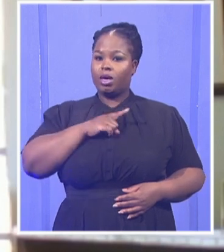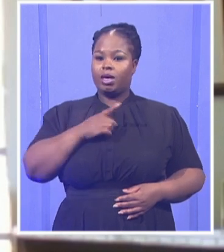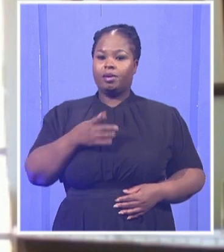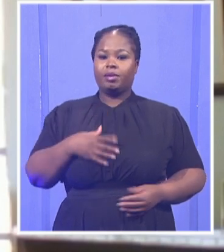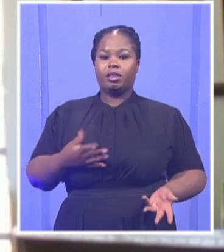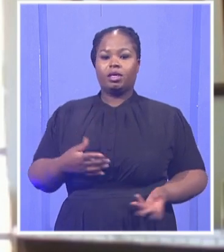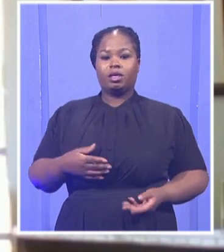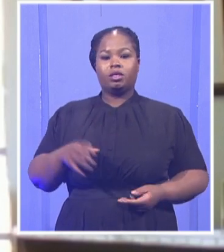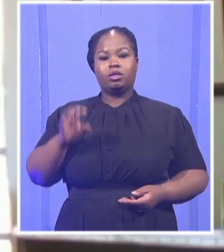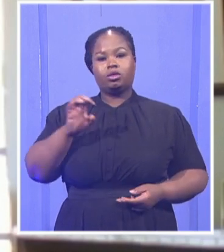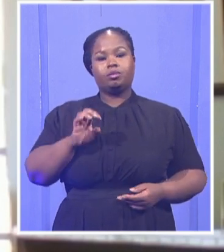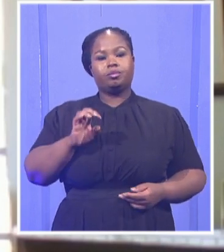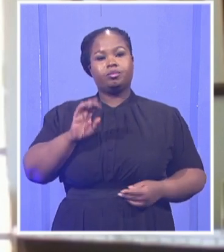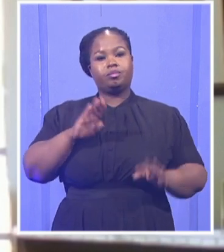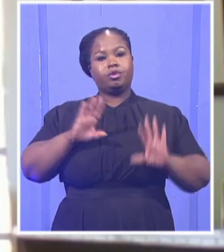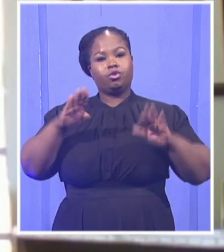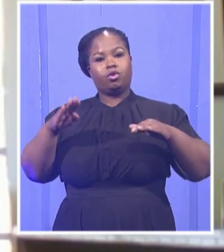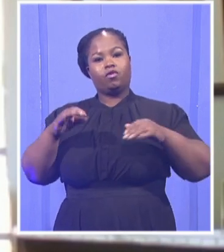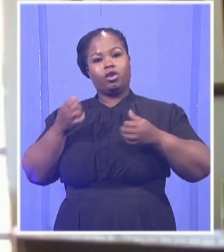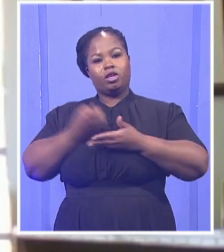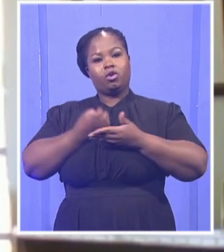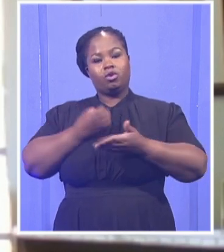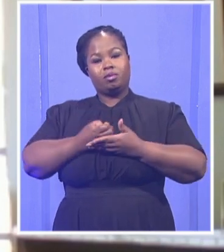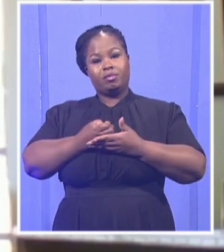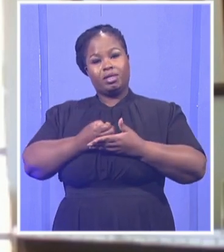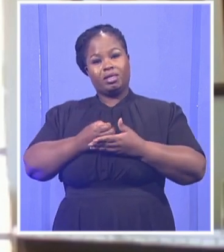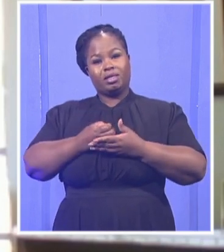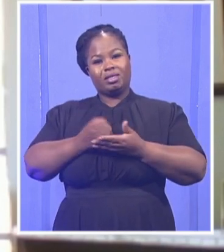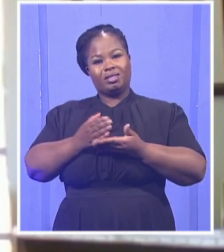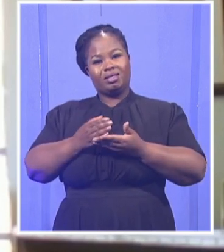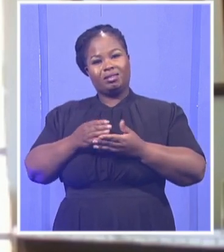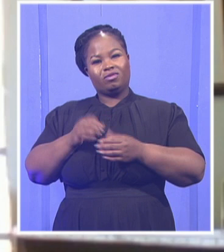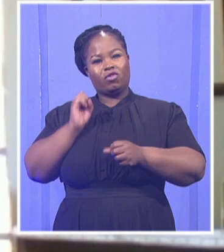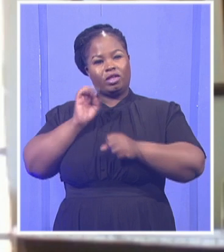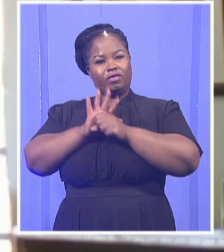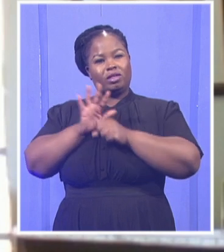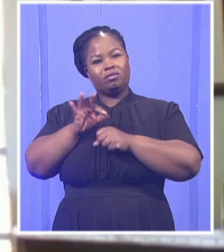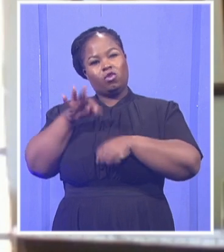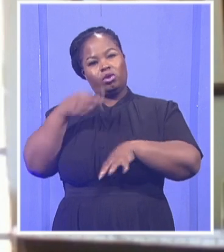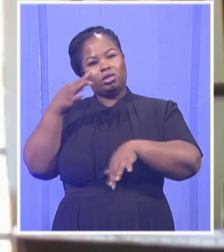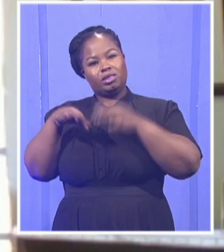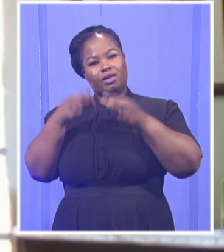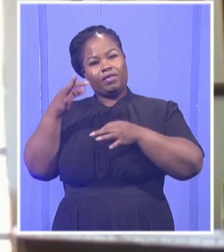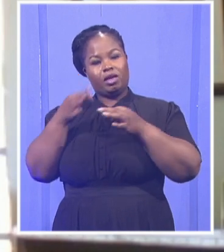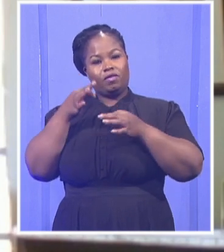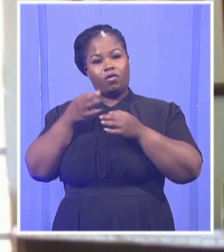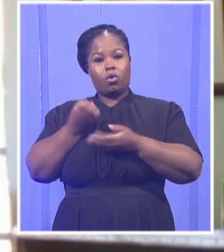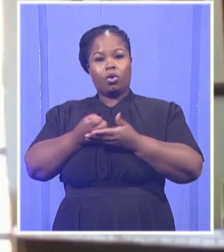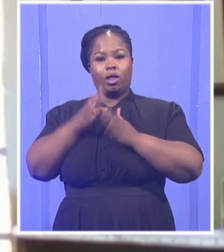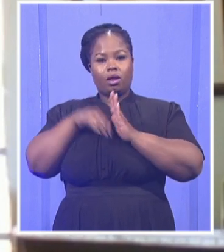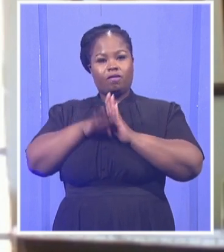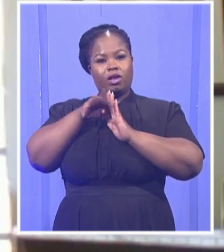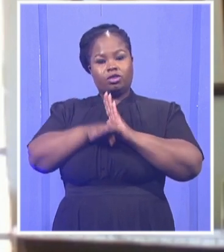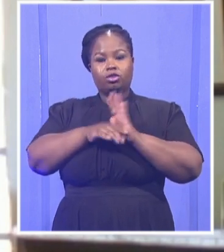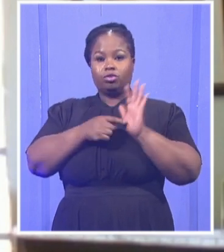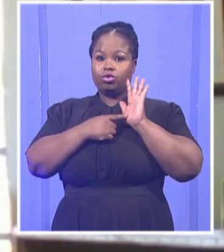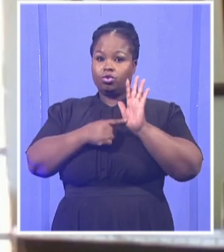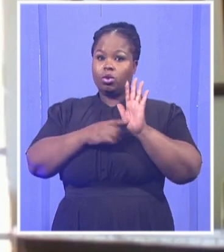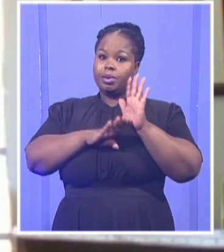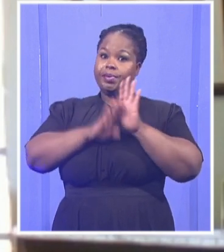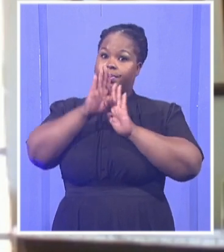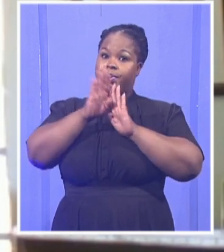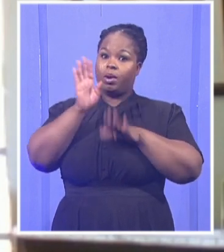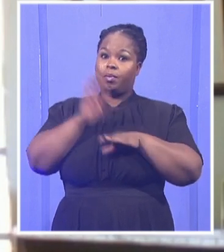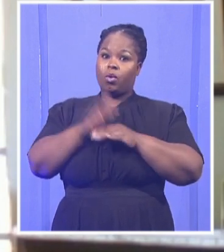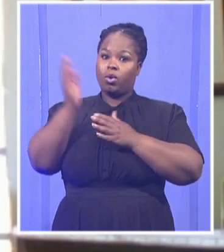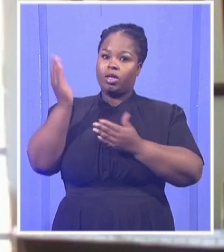Economic Research's Inflation Expectation Survey showed a fairly significant increase in expectations